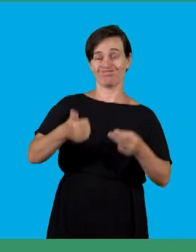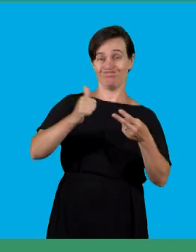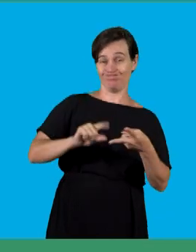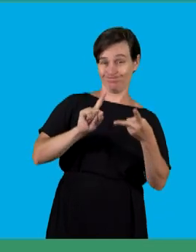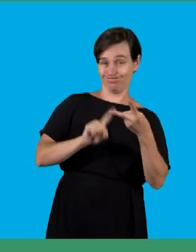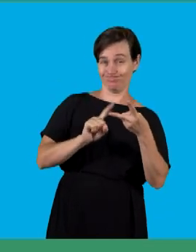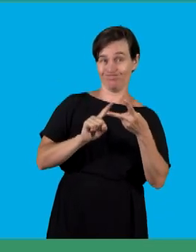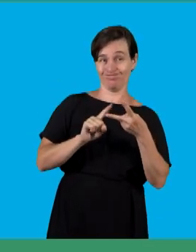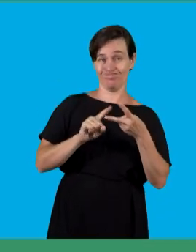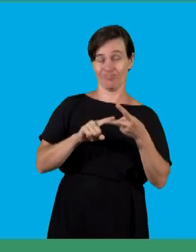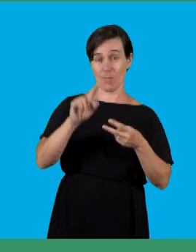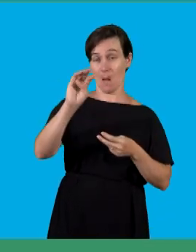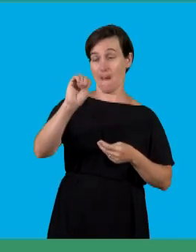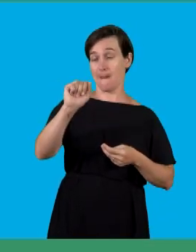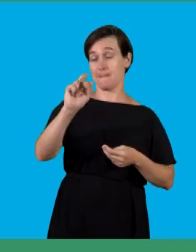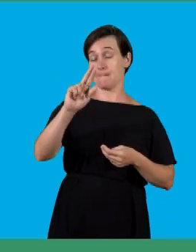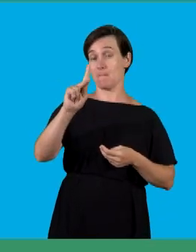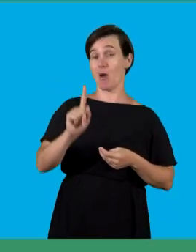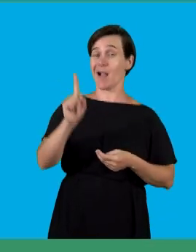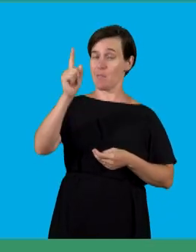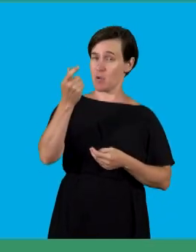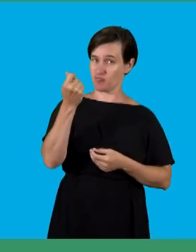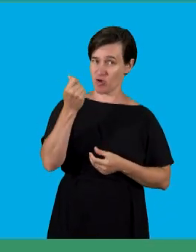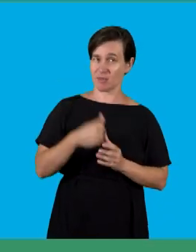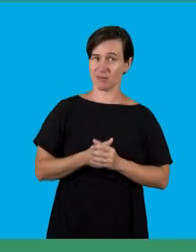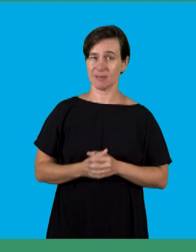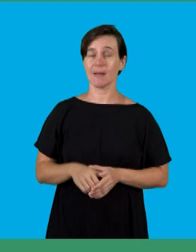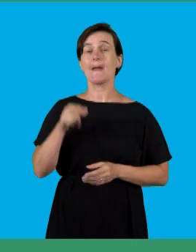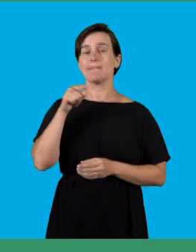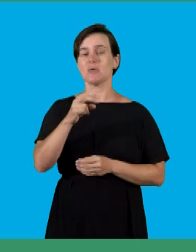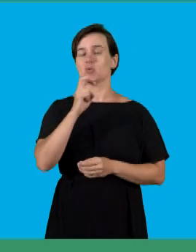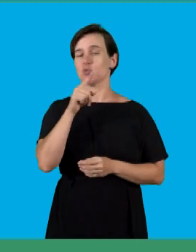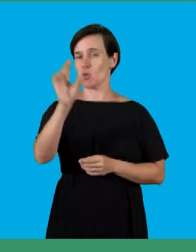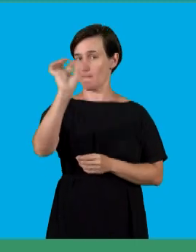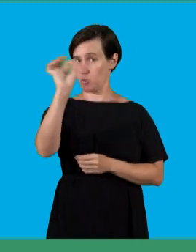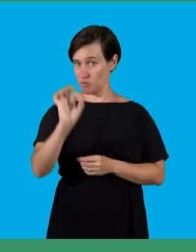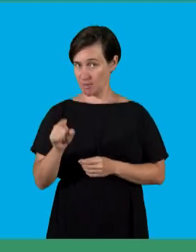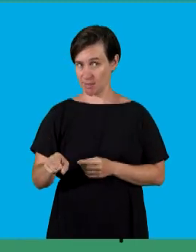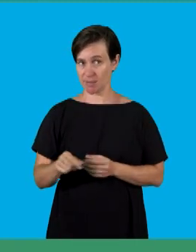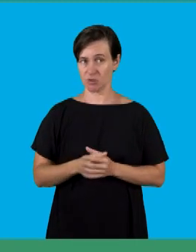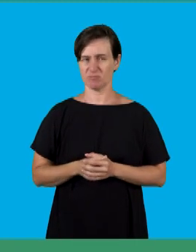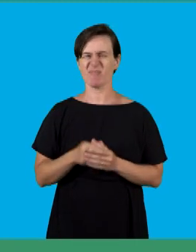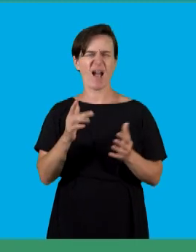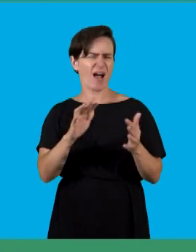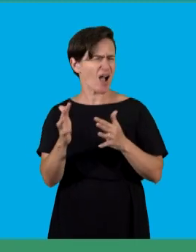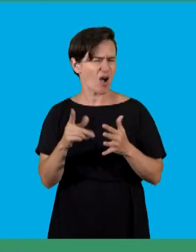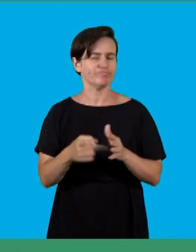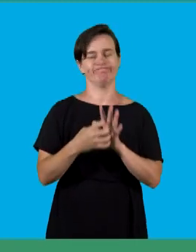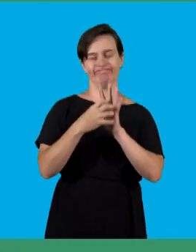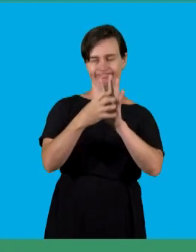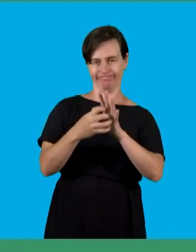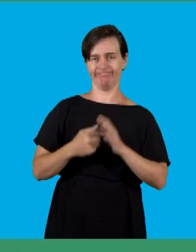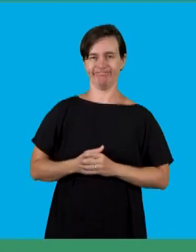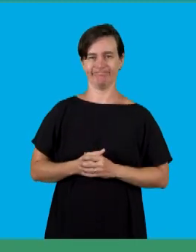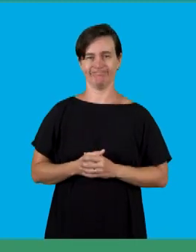markup pricing. So this is calculated as a percentage. Let's check how.